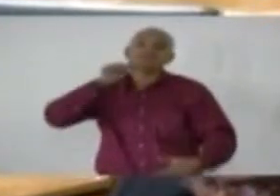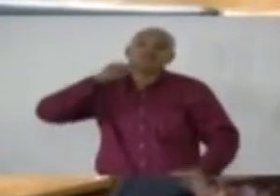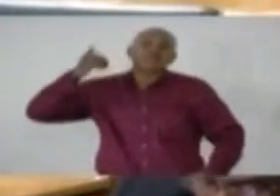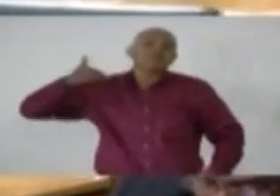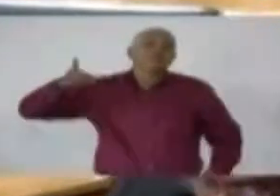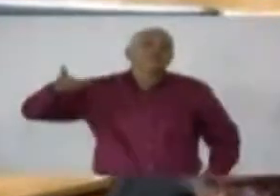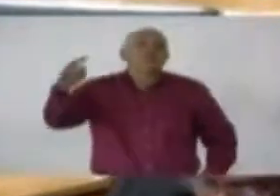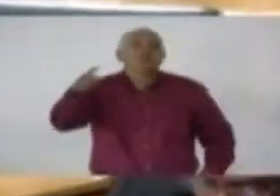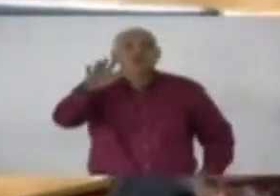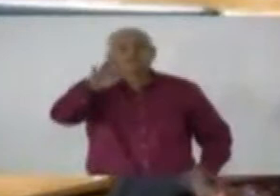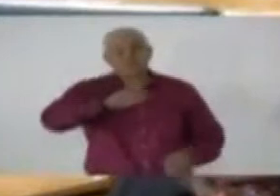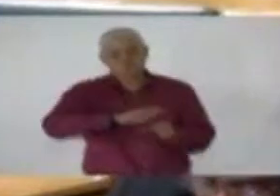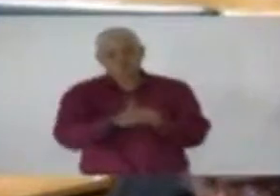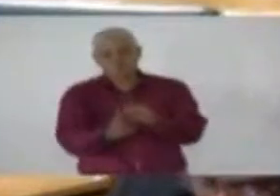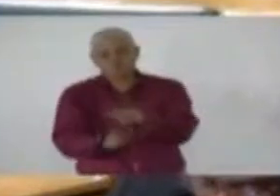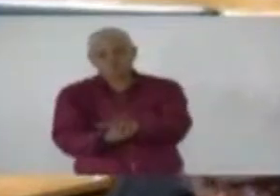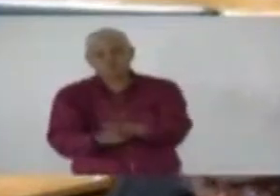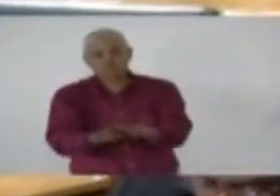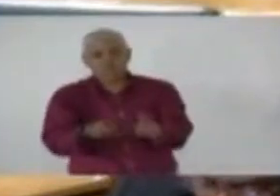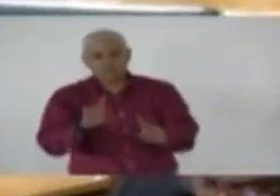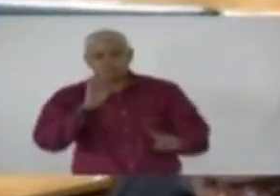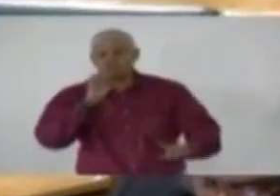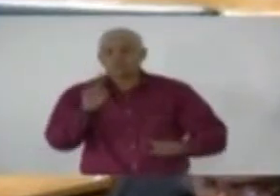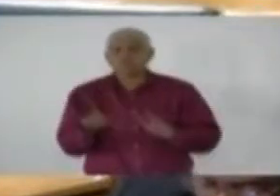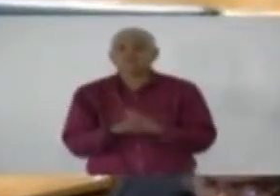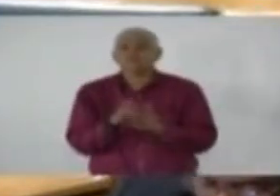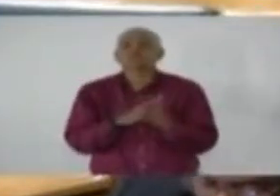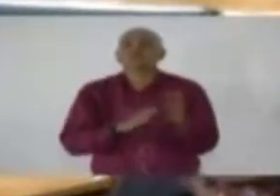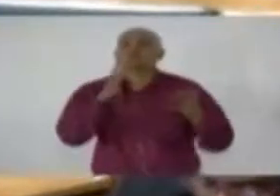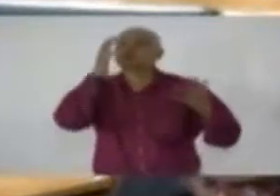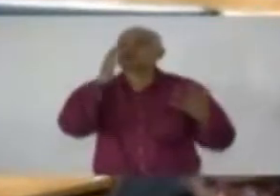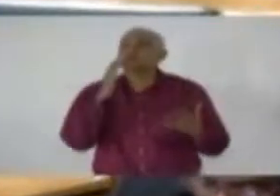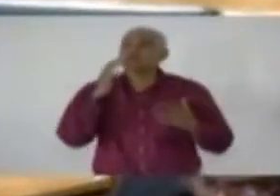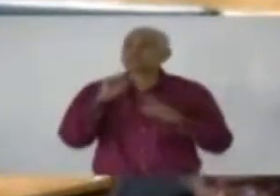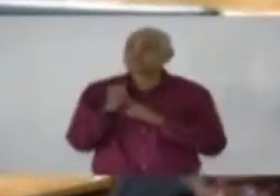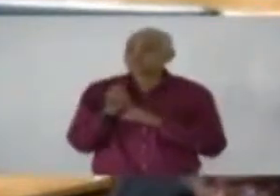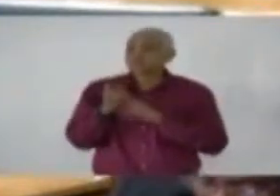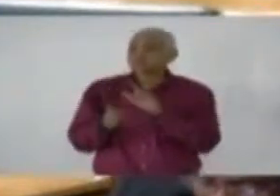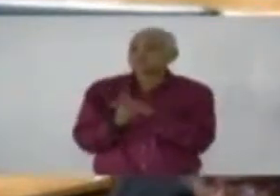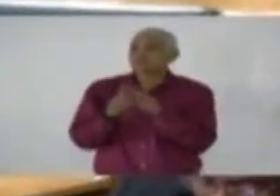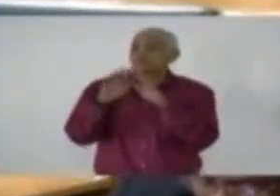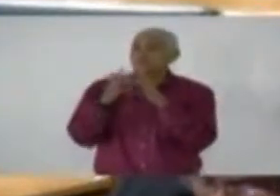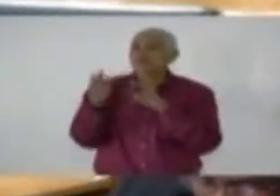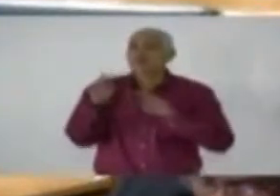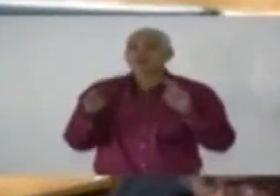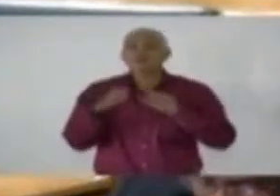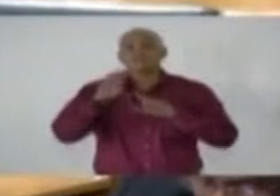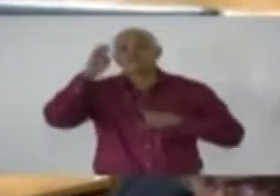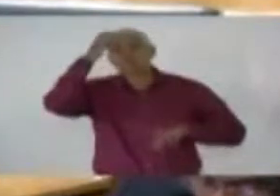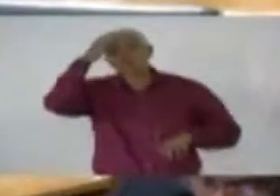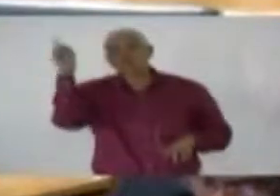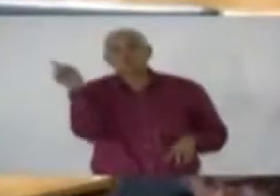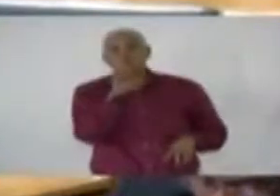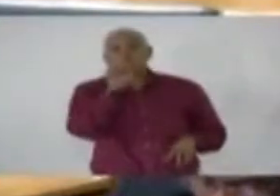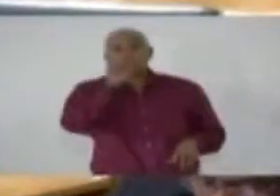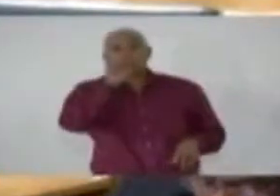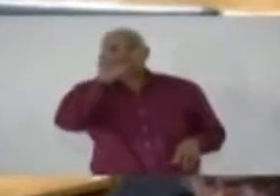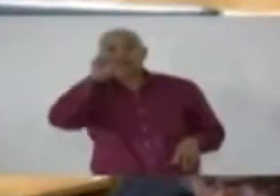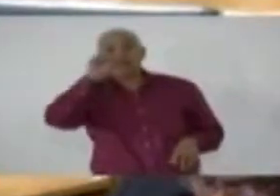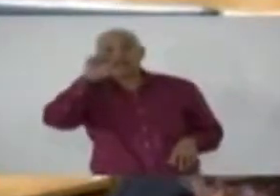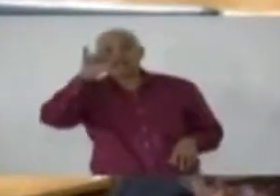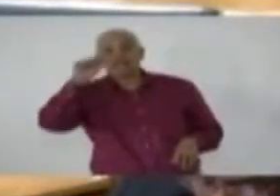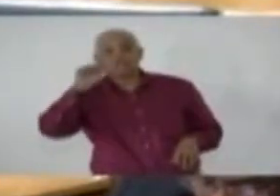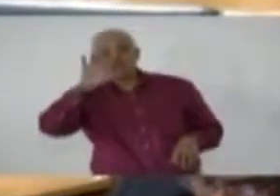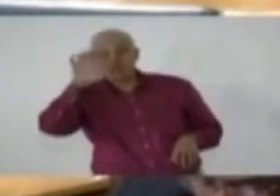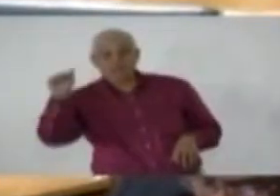basis. The COVID-19 pandemic has thrown up some tragic sovereign cases around the world, from Europe to Asia, where businesses have